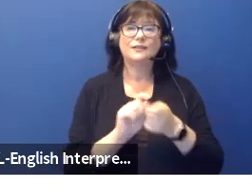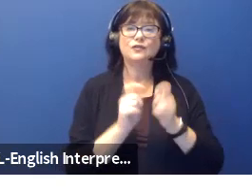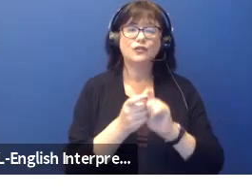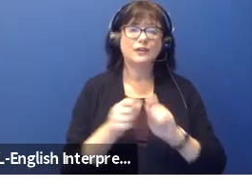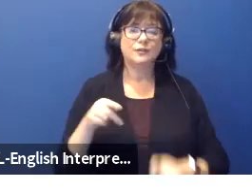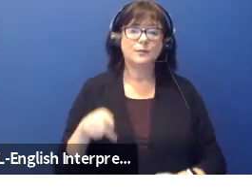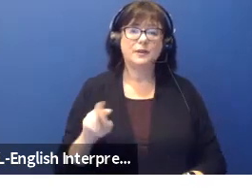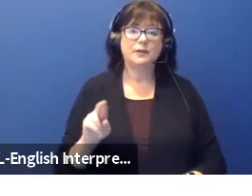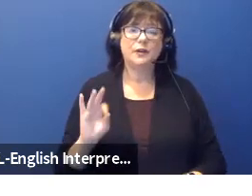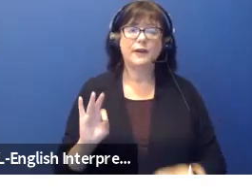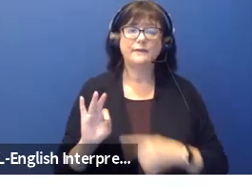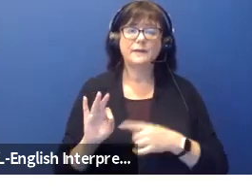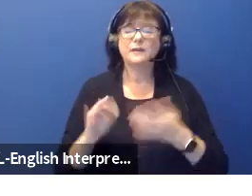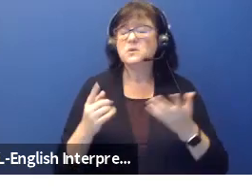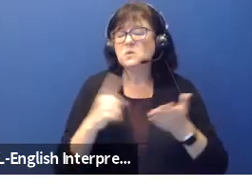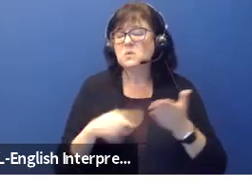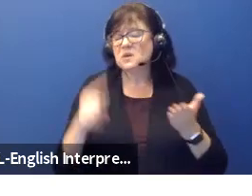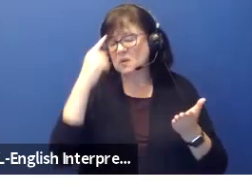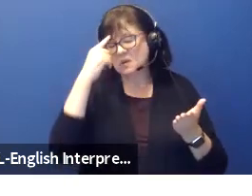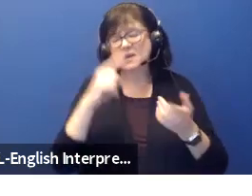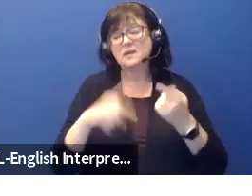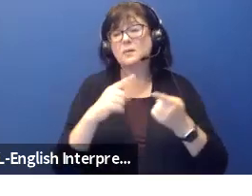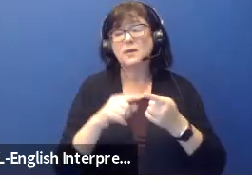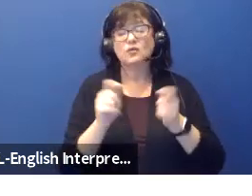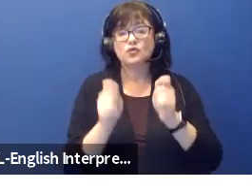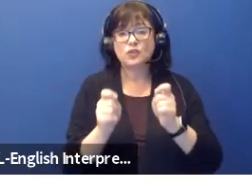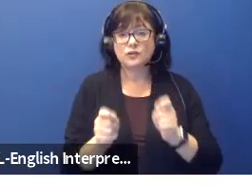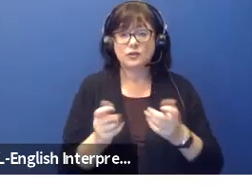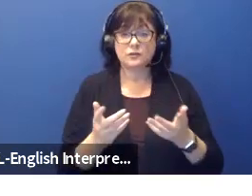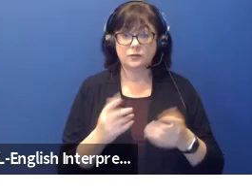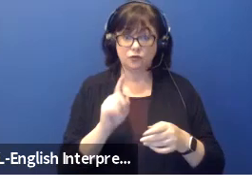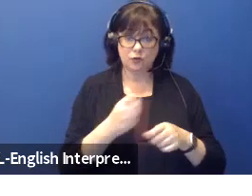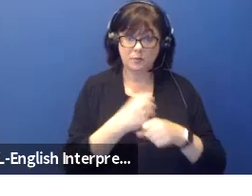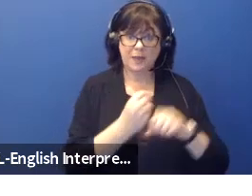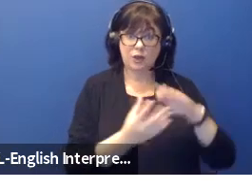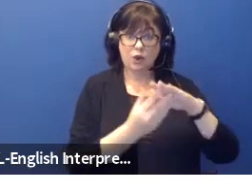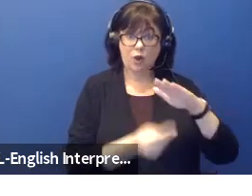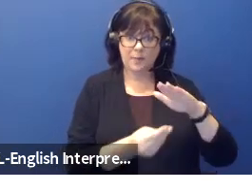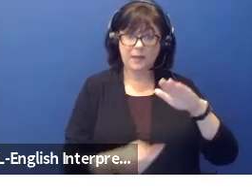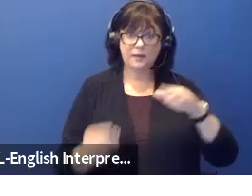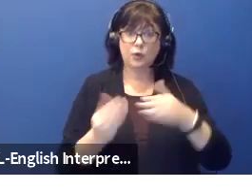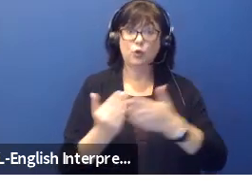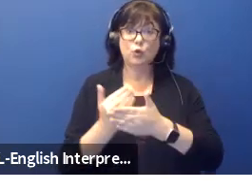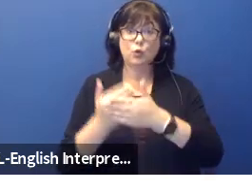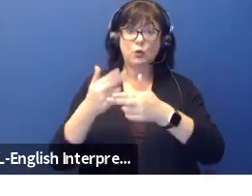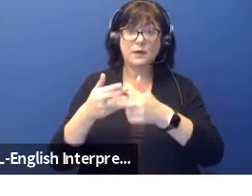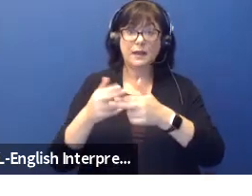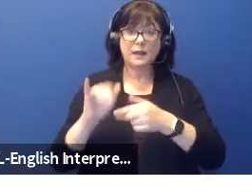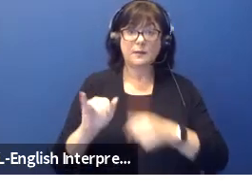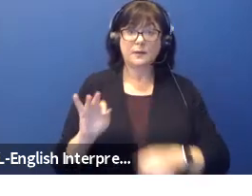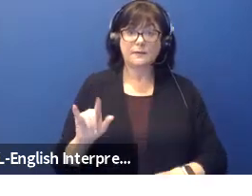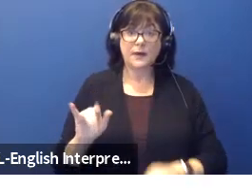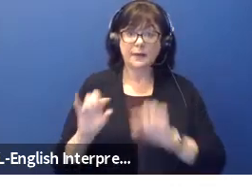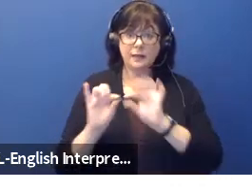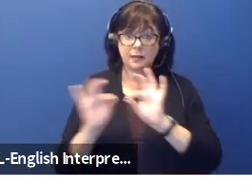PRF? Make a copy and redate the file name. Interesting, Lisa, because I know many of us are moving to more digitized